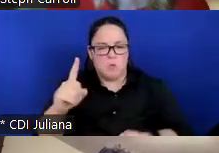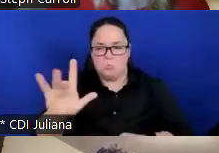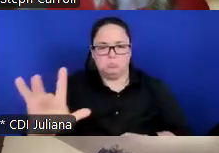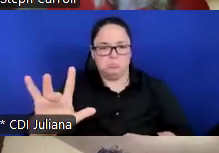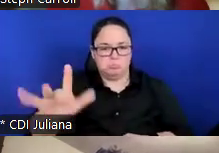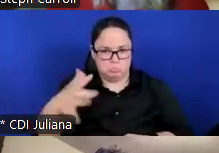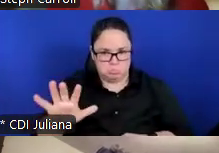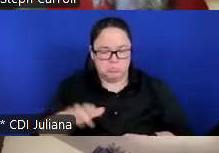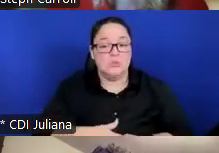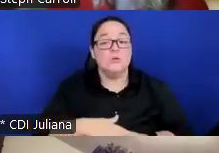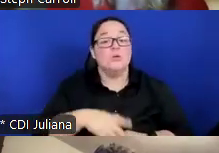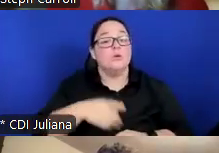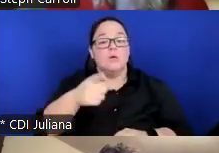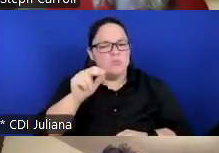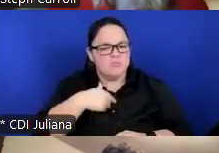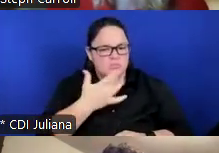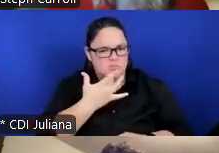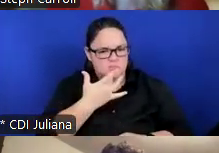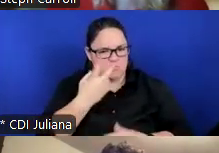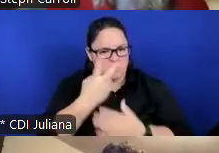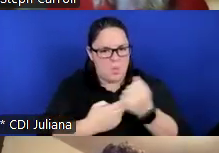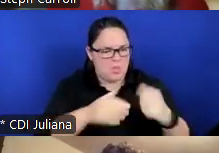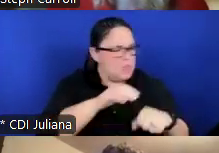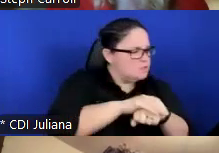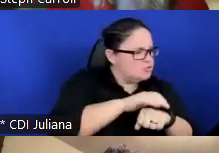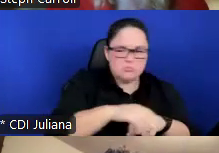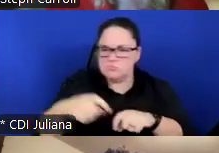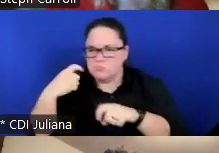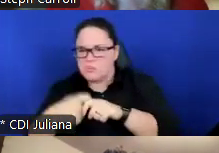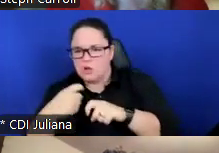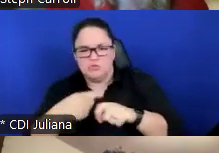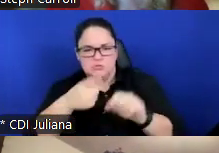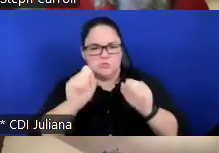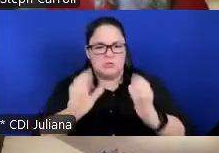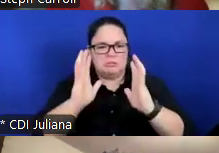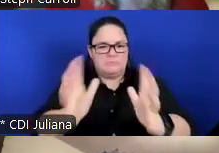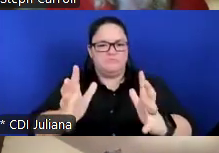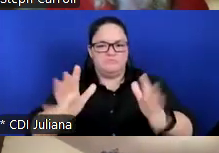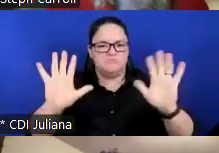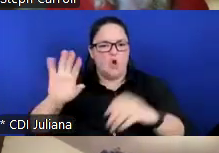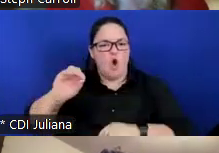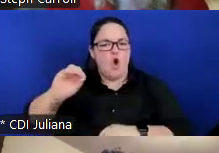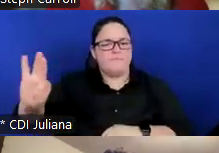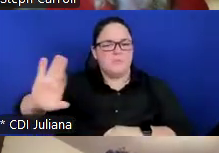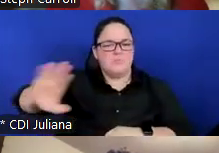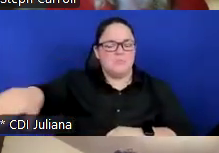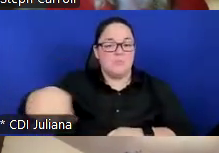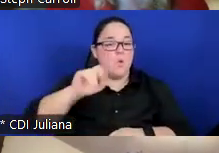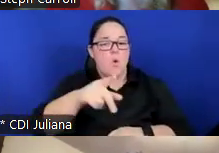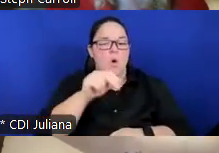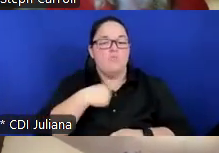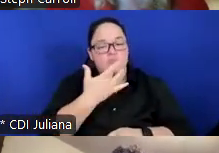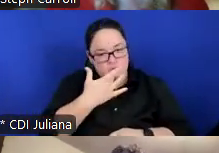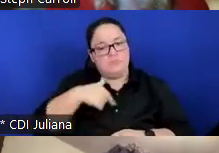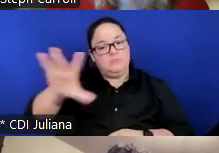languages, English función and de Spanish, interpretación can leave the apagada o feature elegir un off, canal de or idioma. you can choose a Si language usted no channel. puede escuchar la intérprete, If you use cannot la hear the